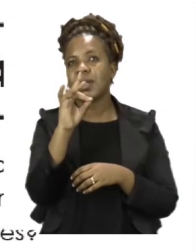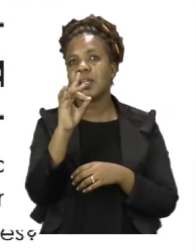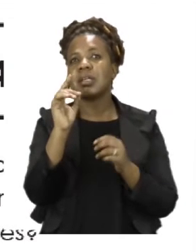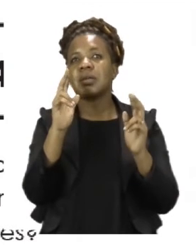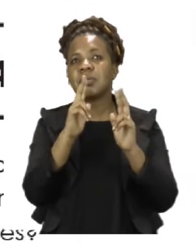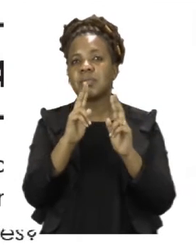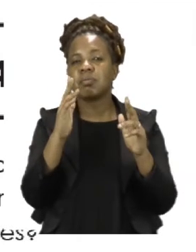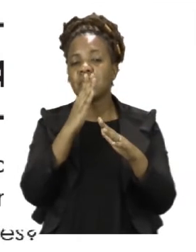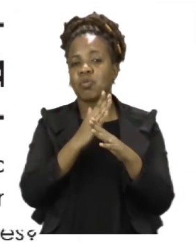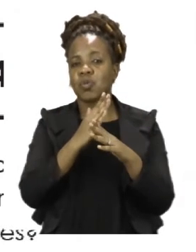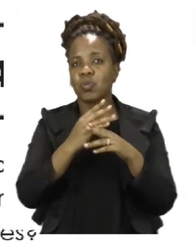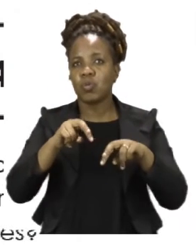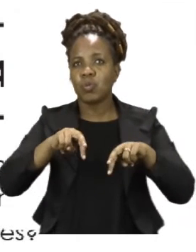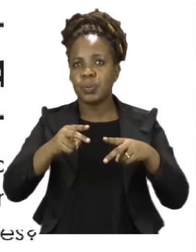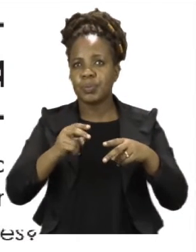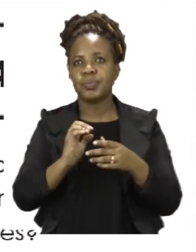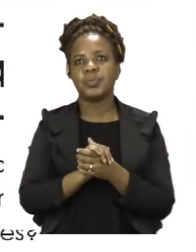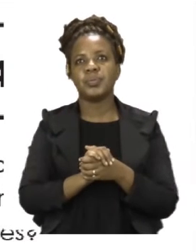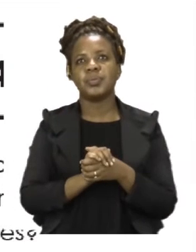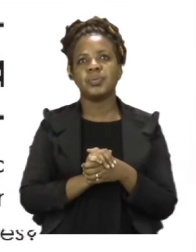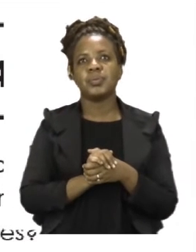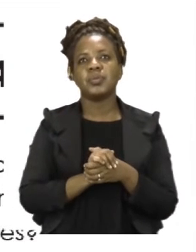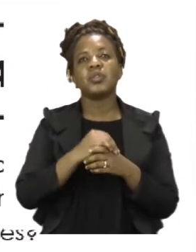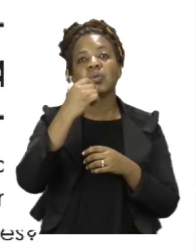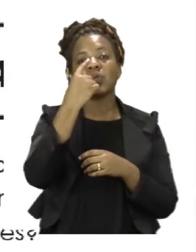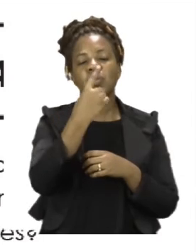558 contract workers.